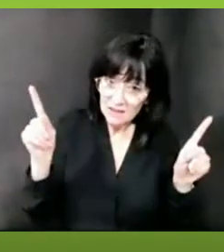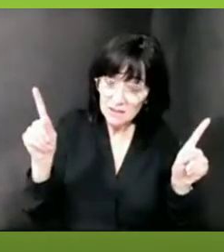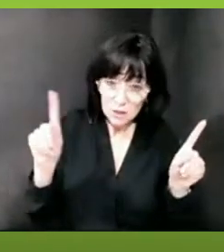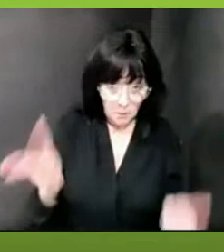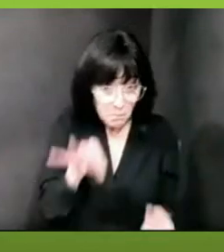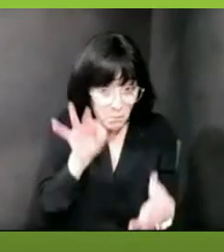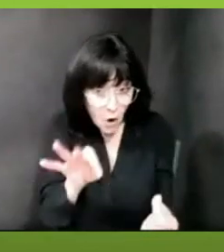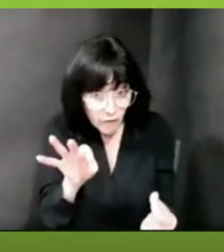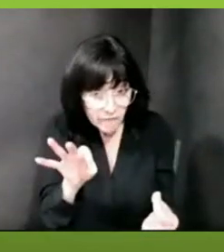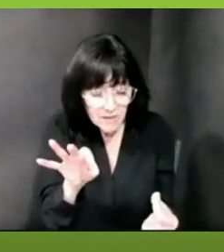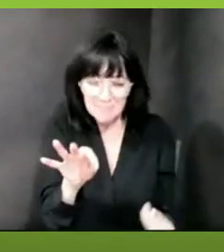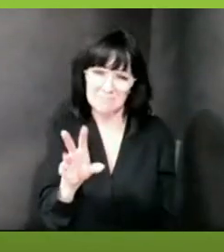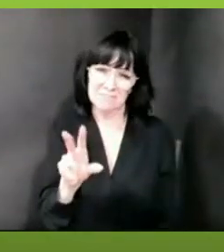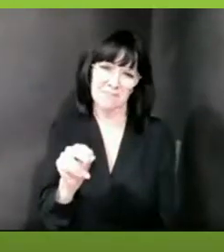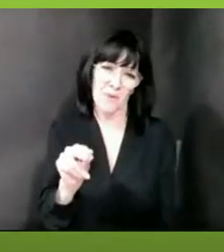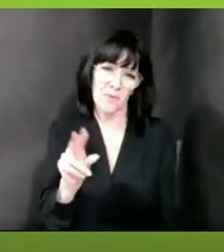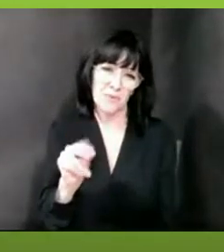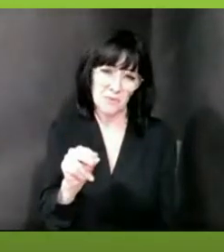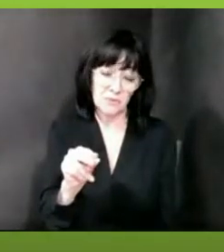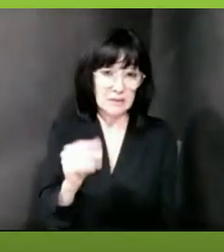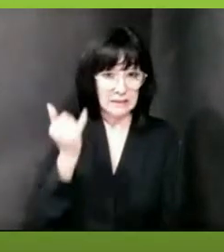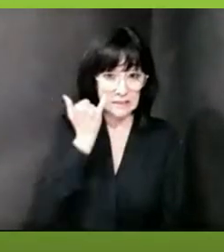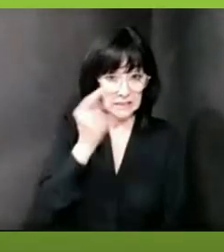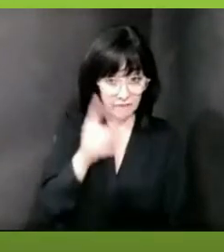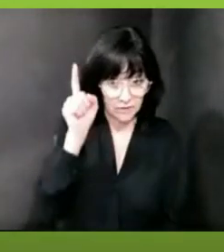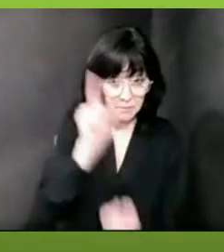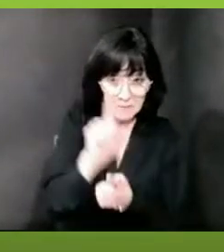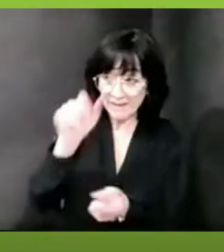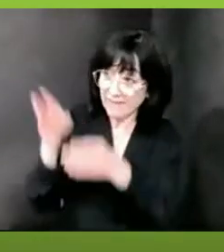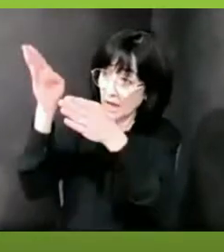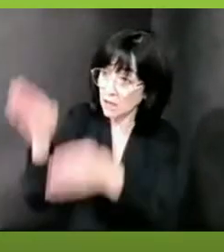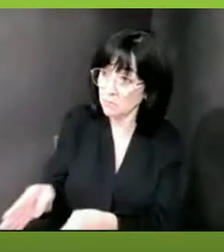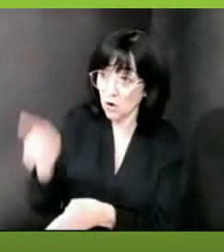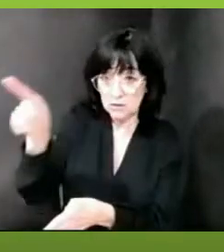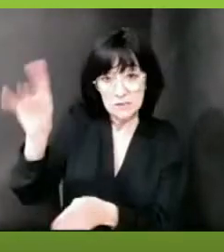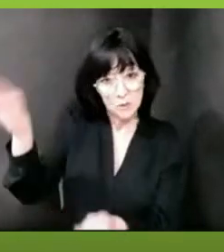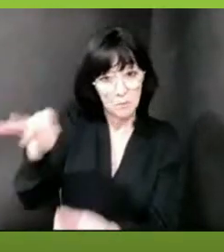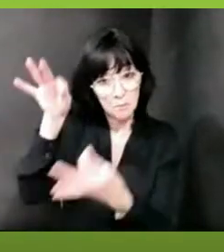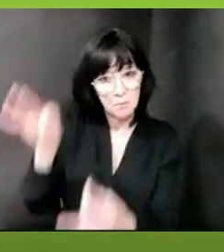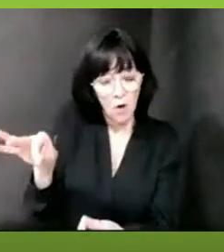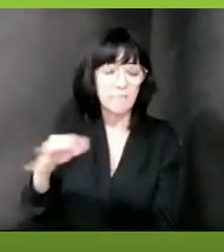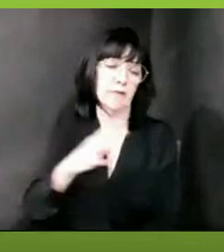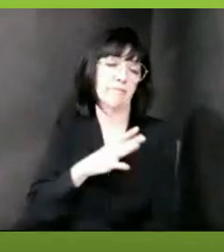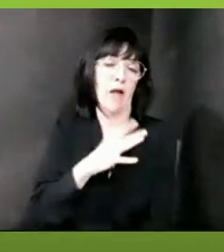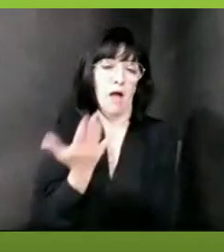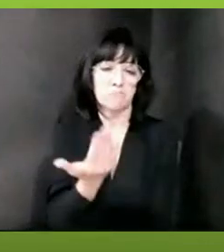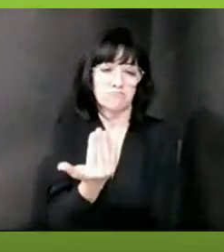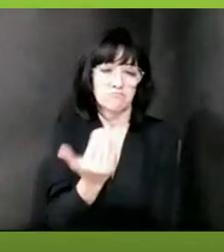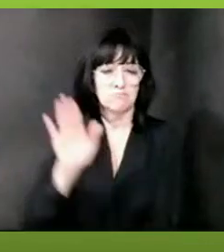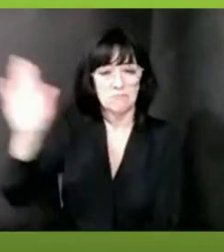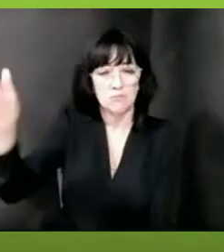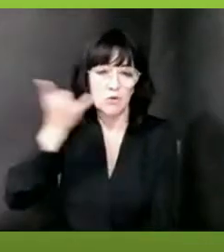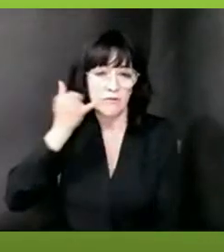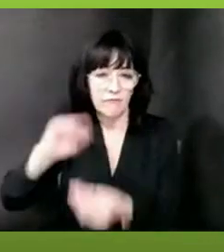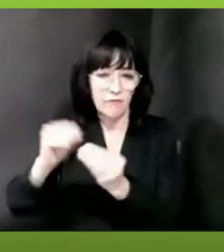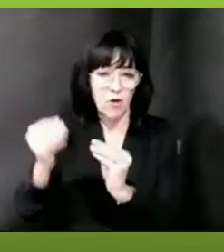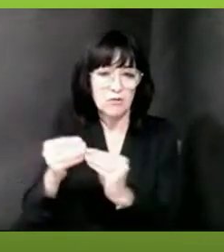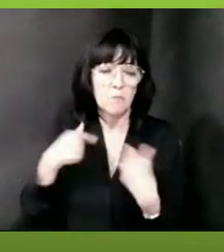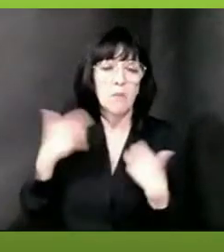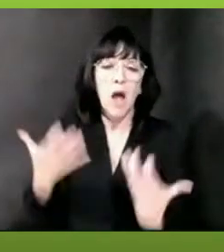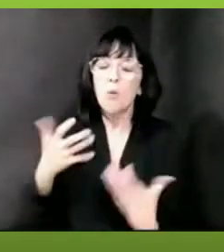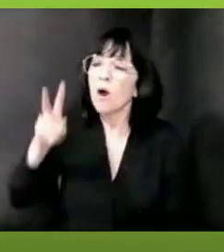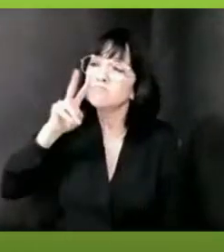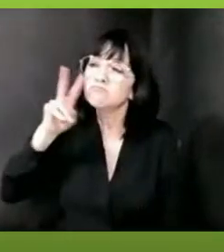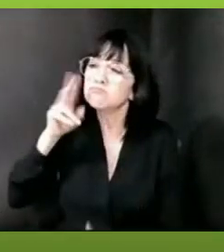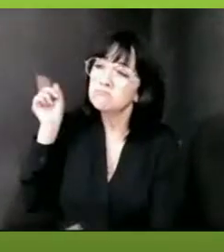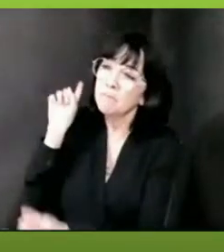perfectly, because I want their number and I want the book on how to do it perfectly. This is something none of us have been through before. We're all